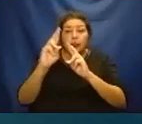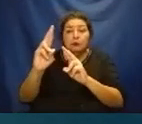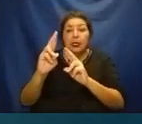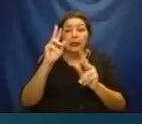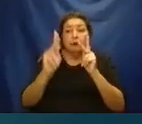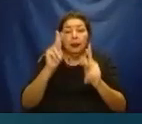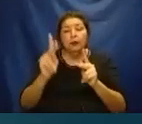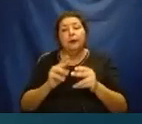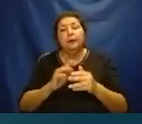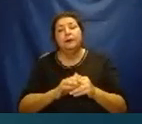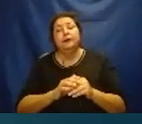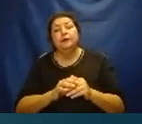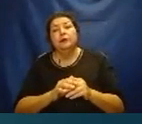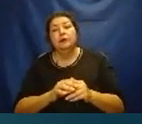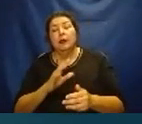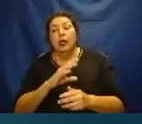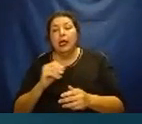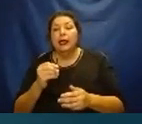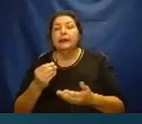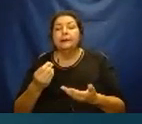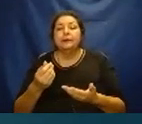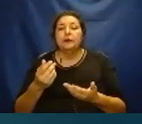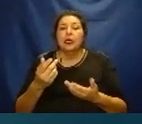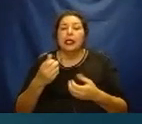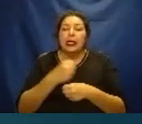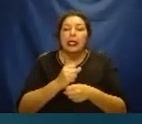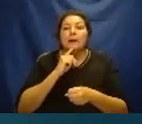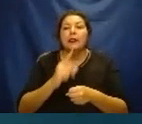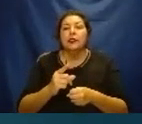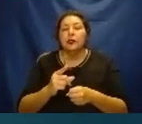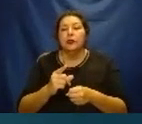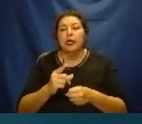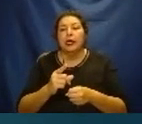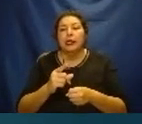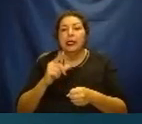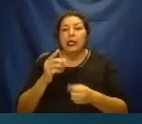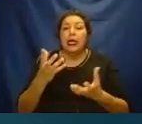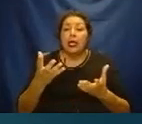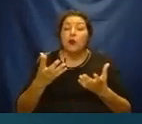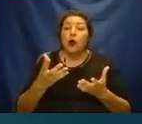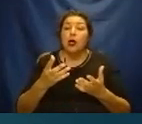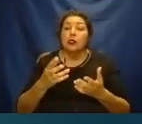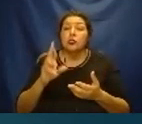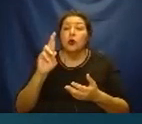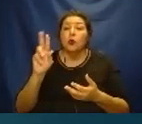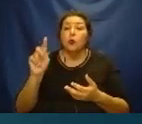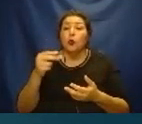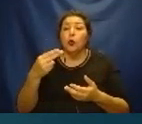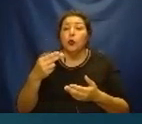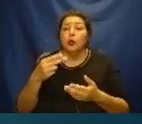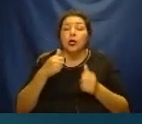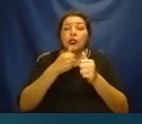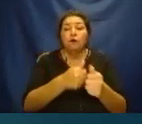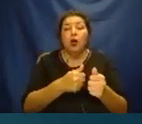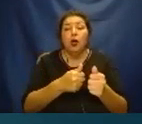And, he then makes sure that he wants Ruth to follow the directions without